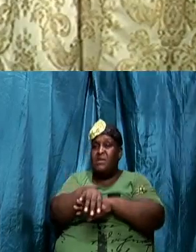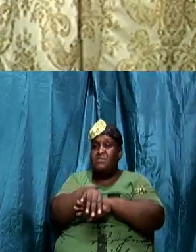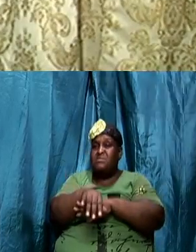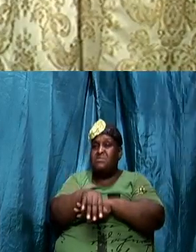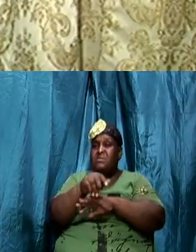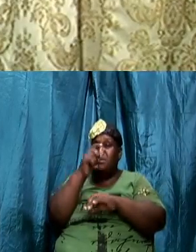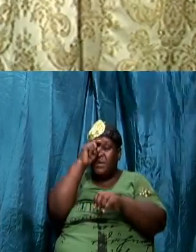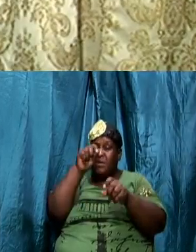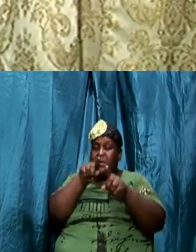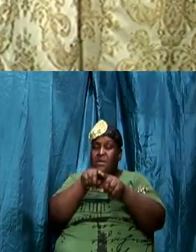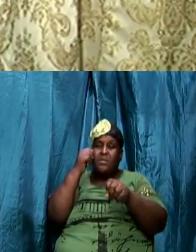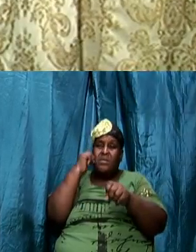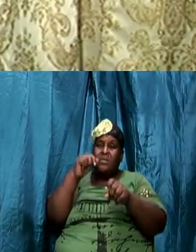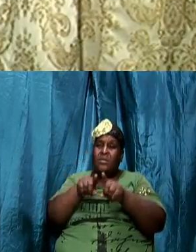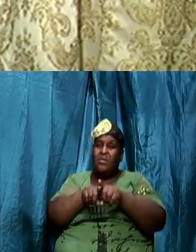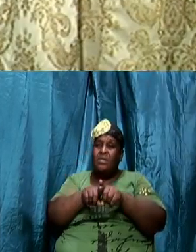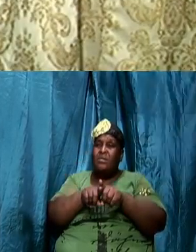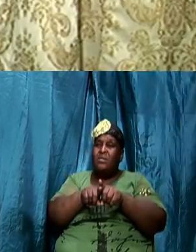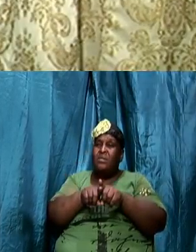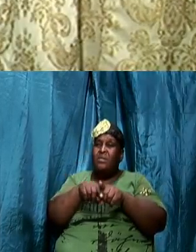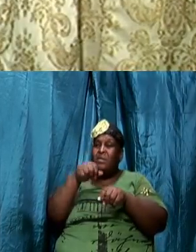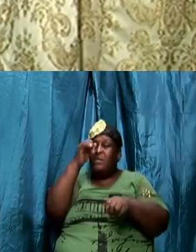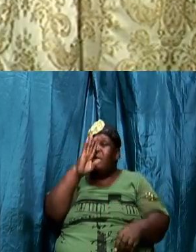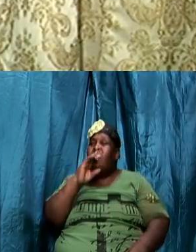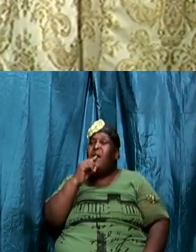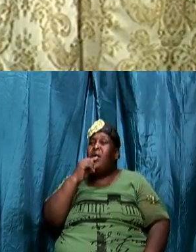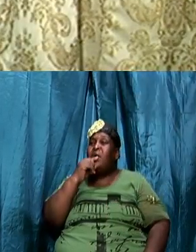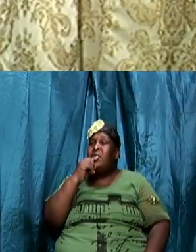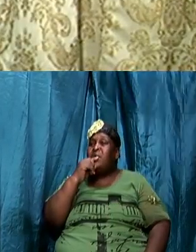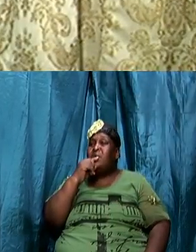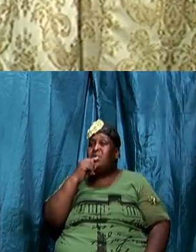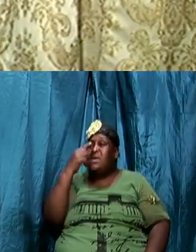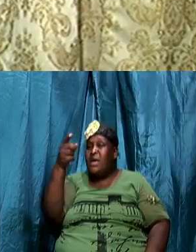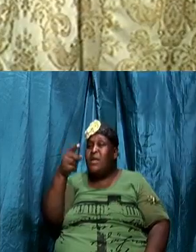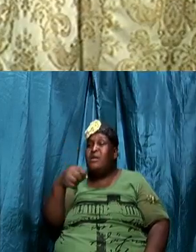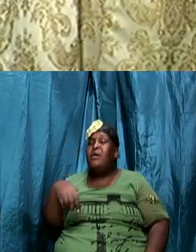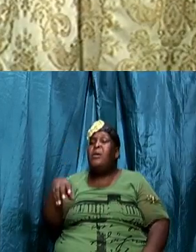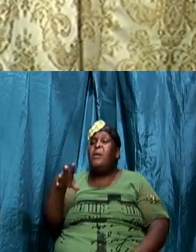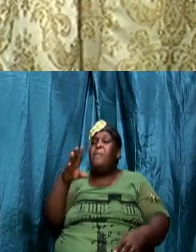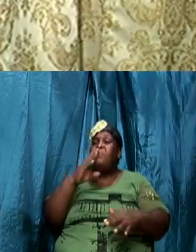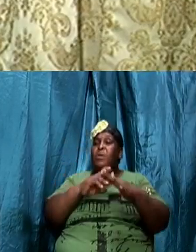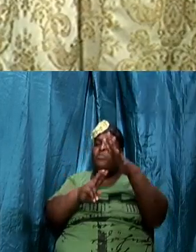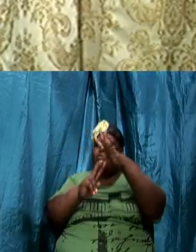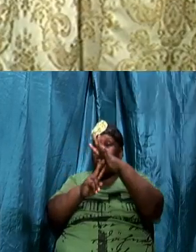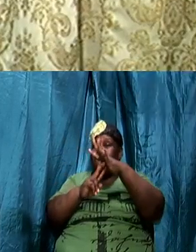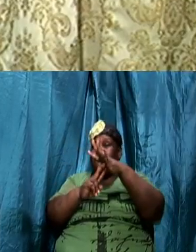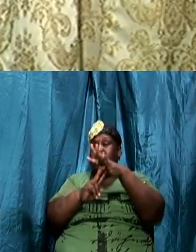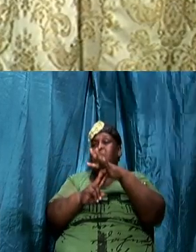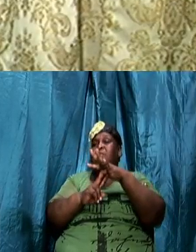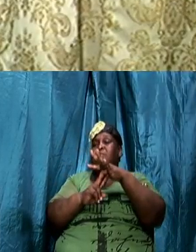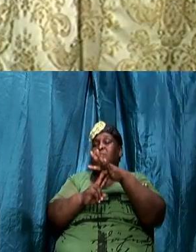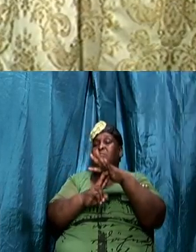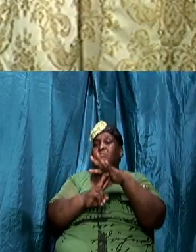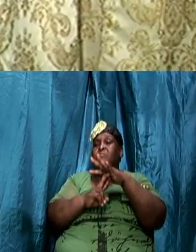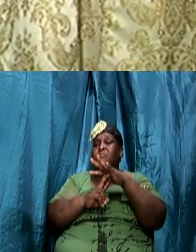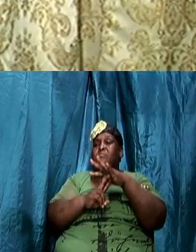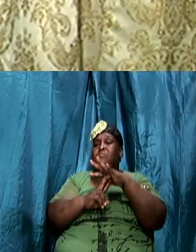sisters, God gave his word to Balaam that